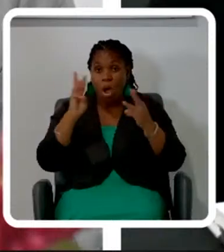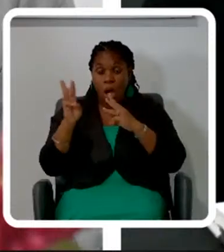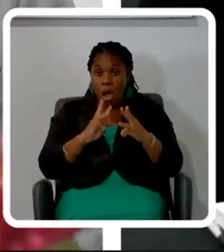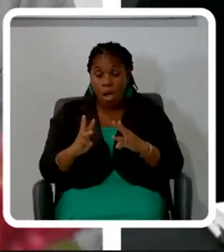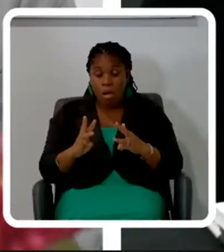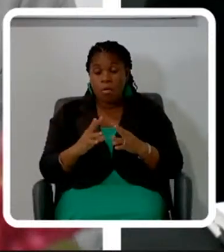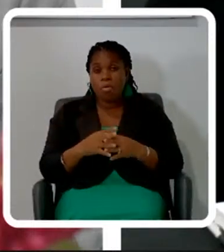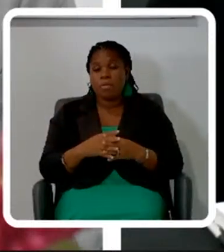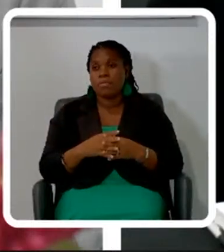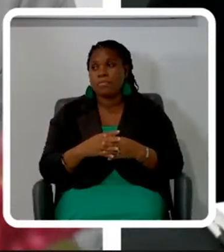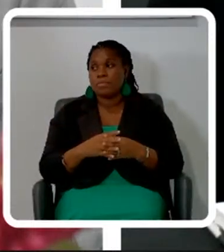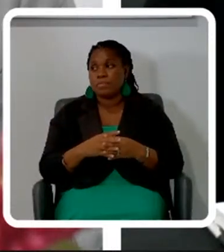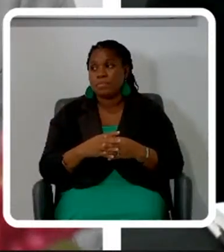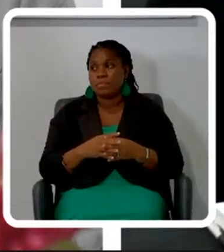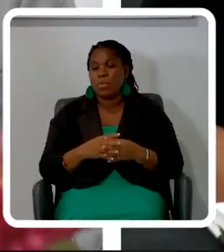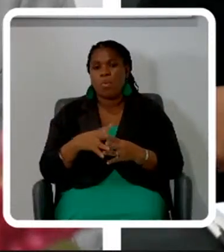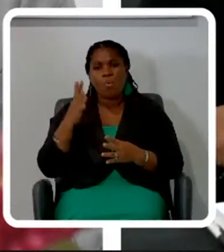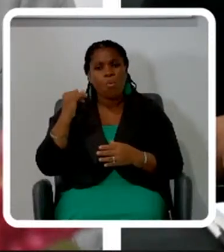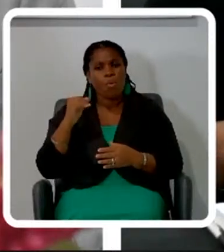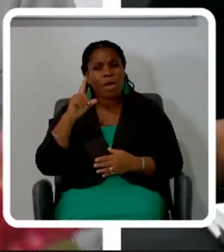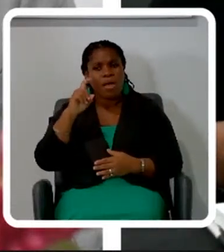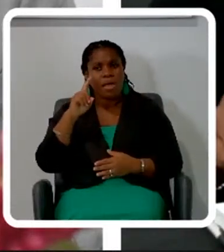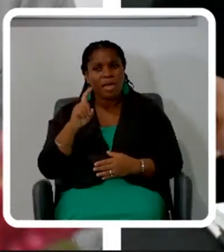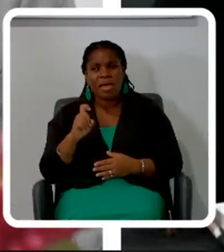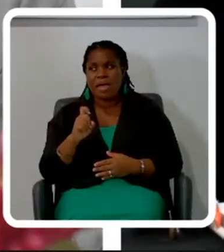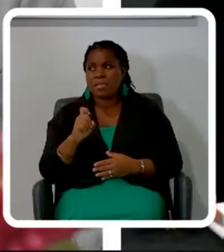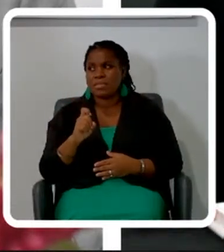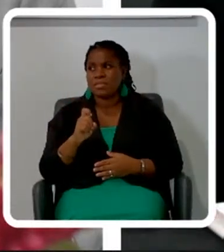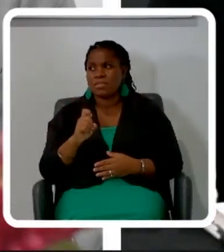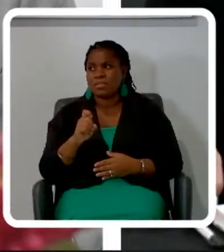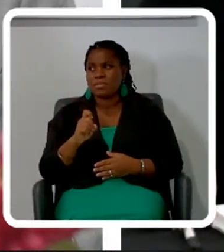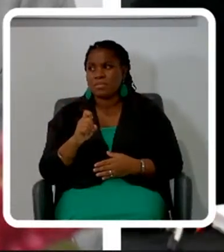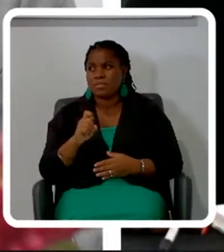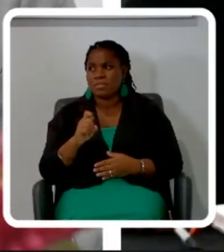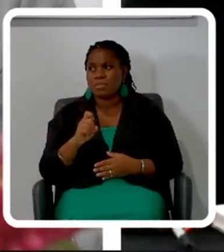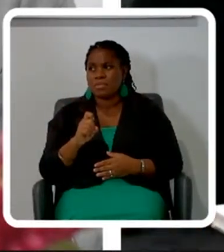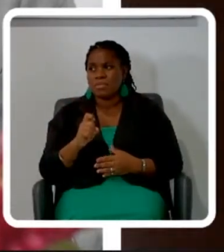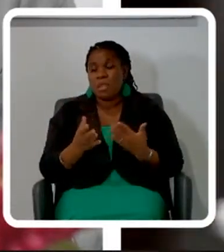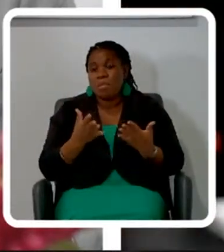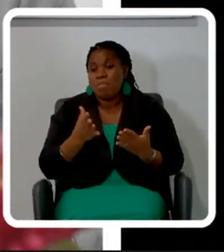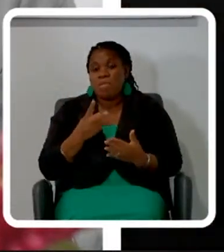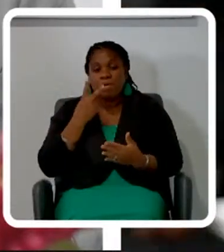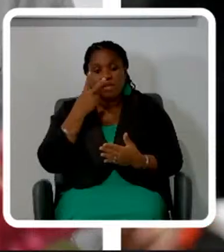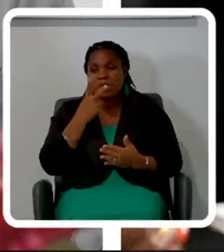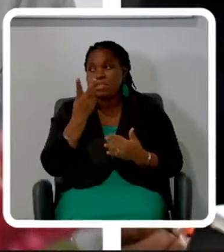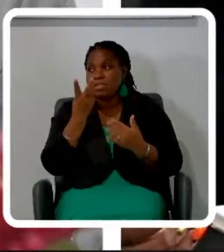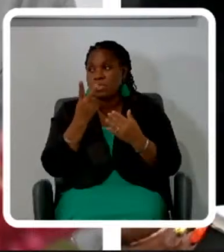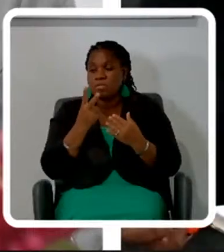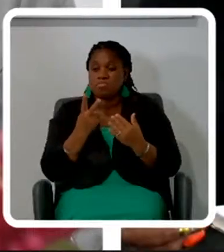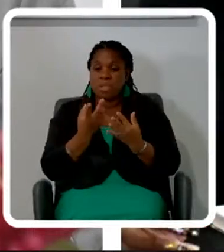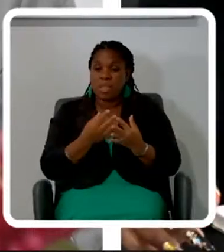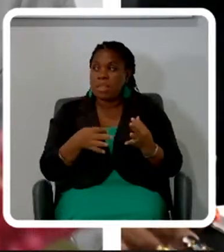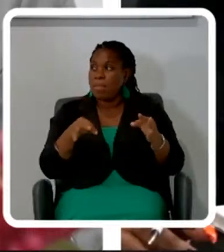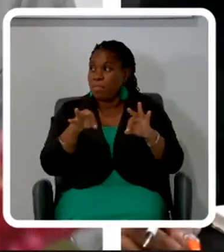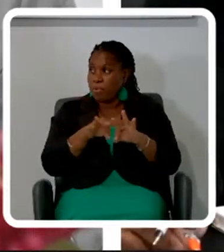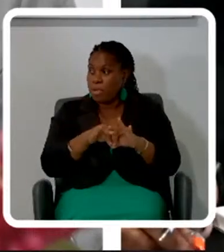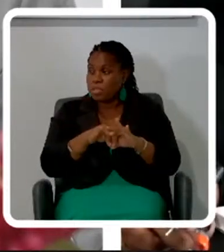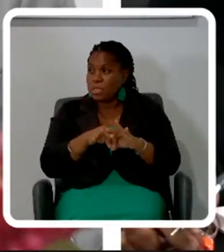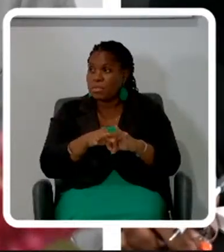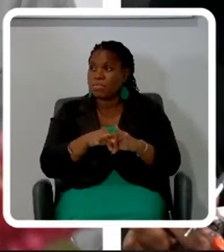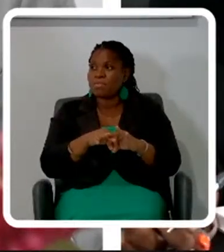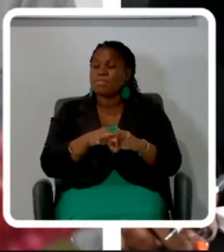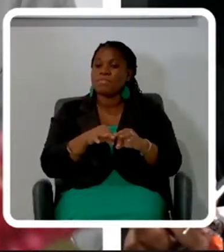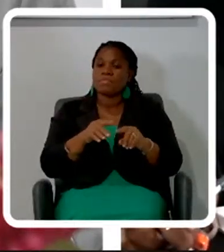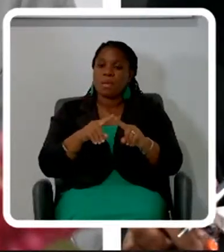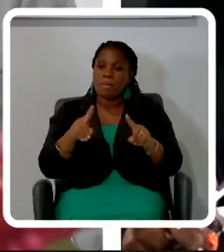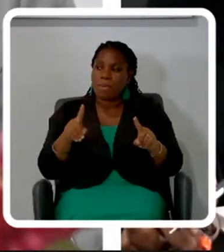in the world. The reason I ask this question particularly, and people may not see the relevance of it, is because whether they know it or not, there are